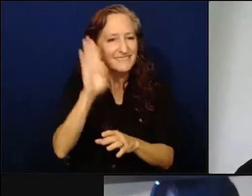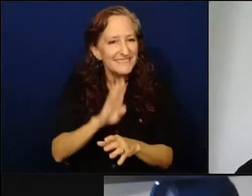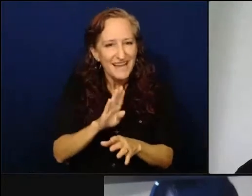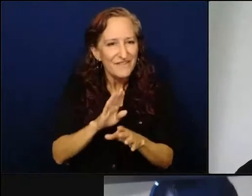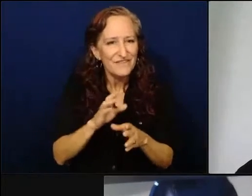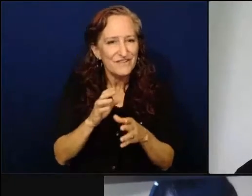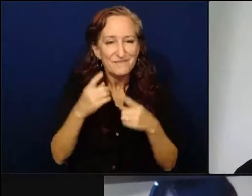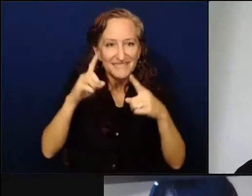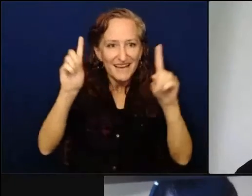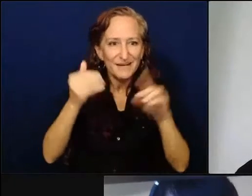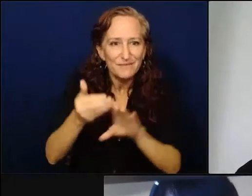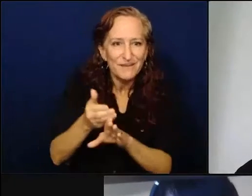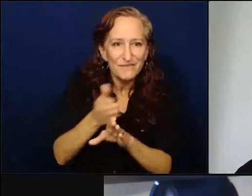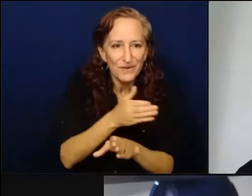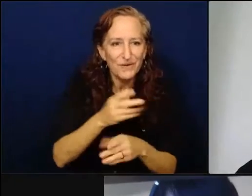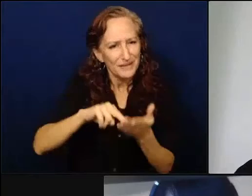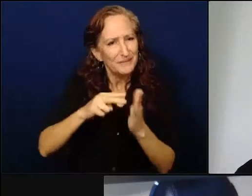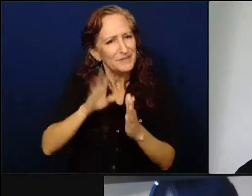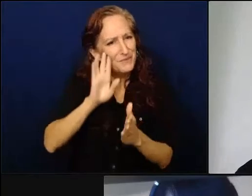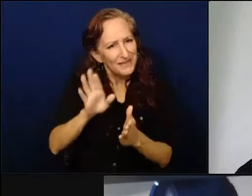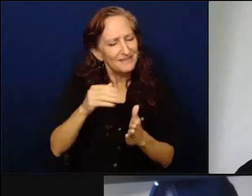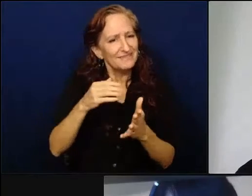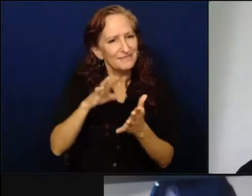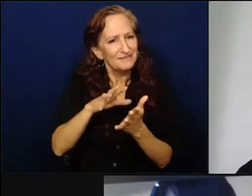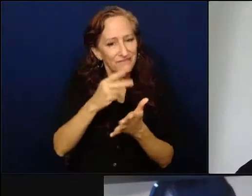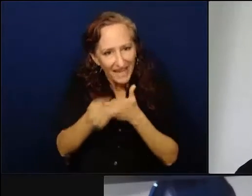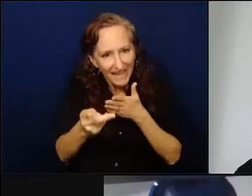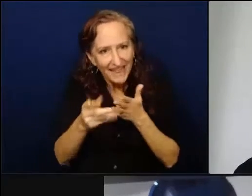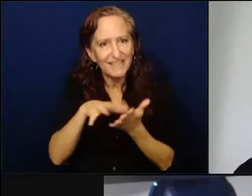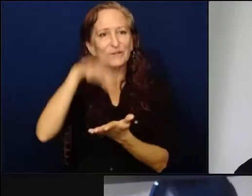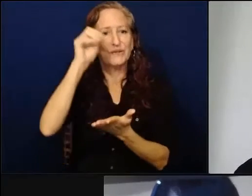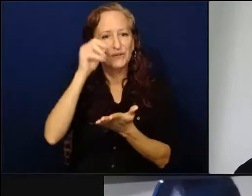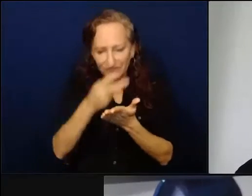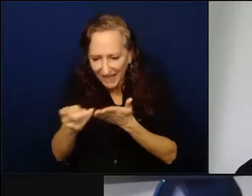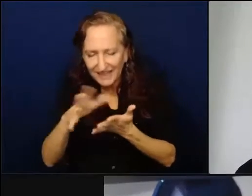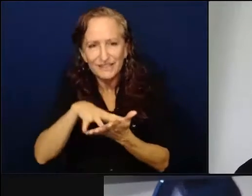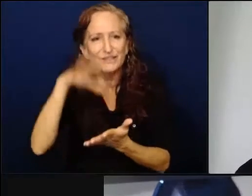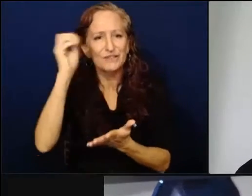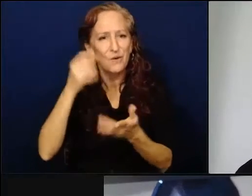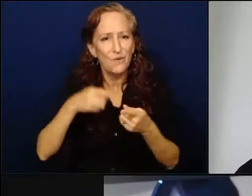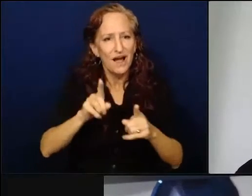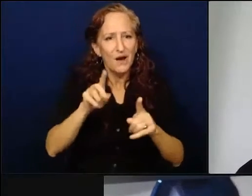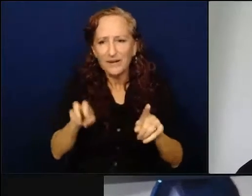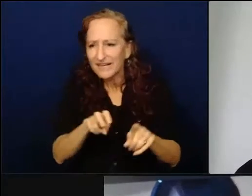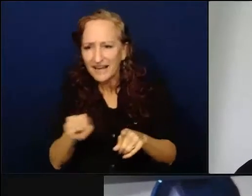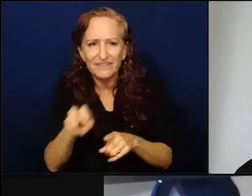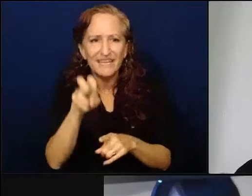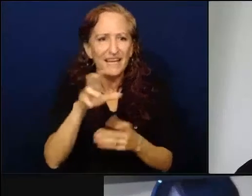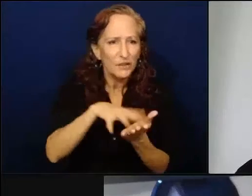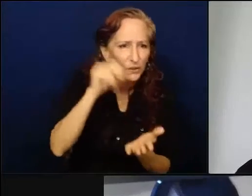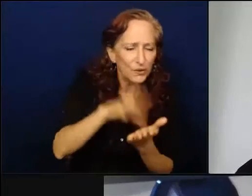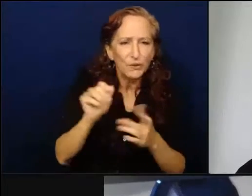and so there is going to be a ton of learning as we, navigate trade and